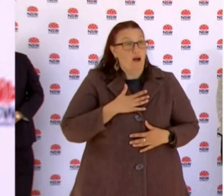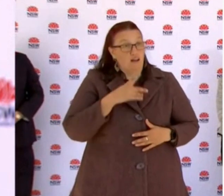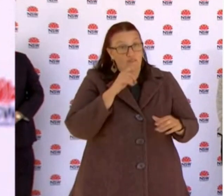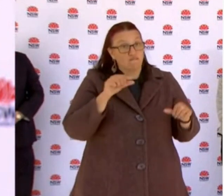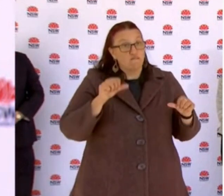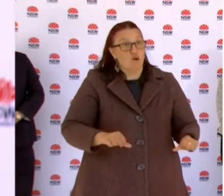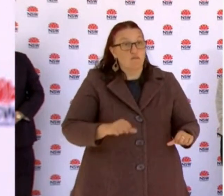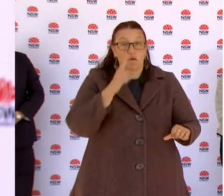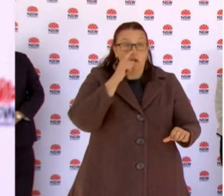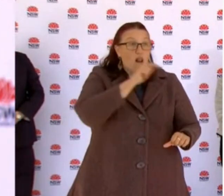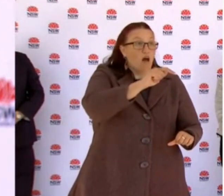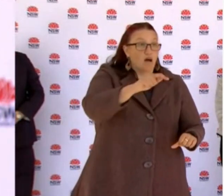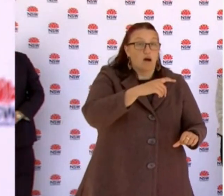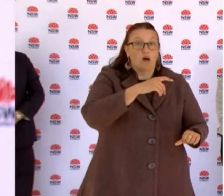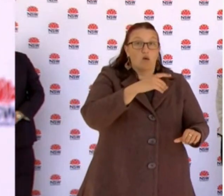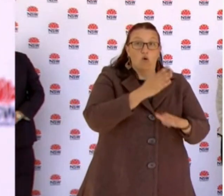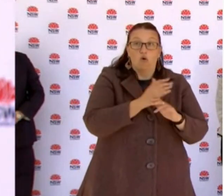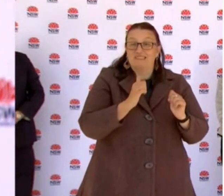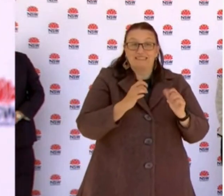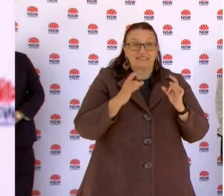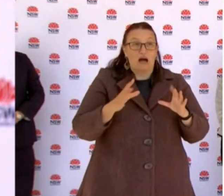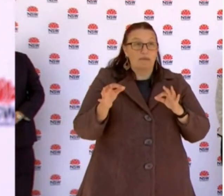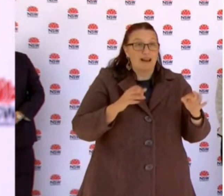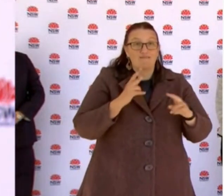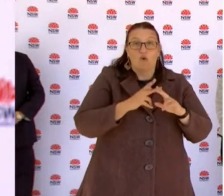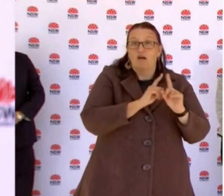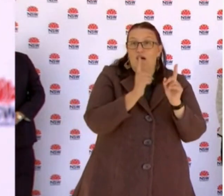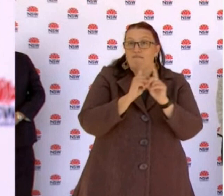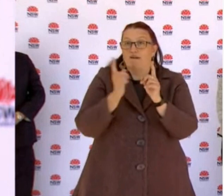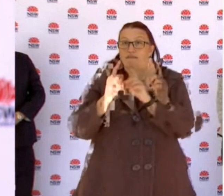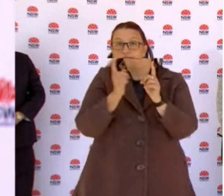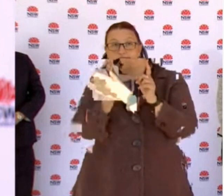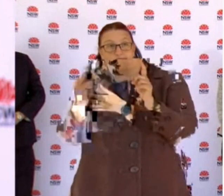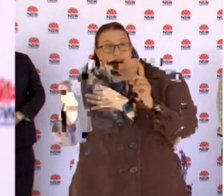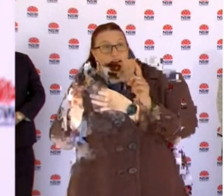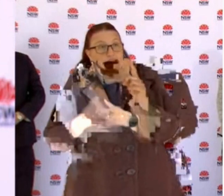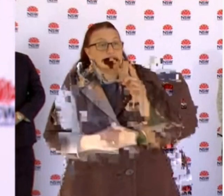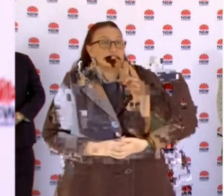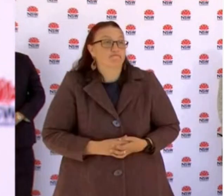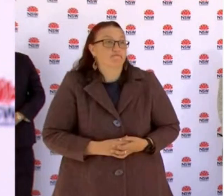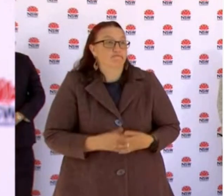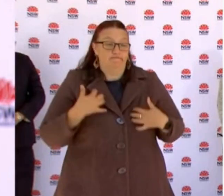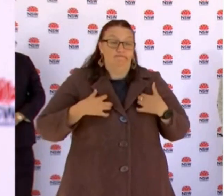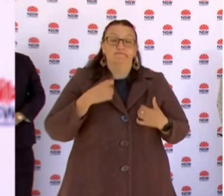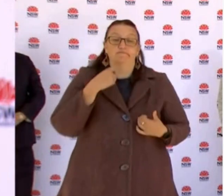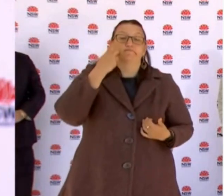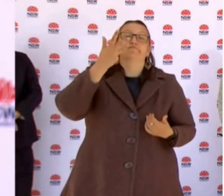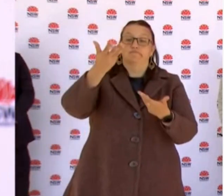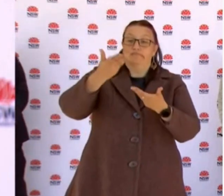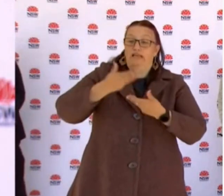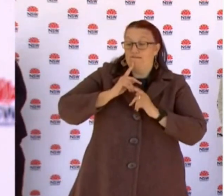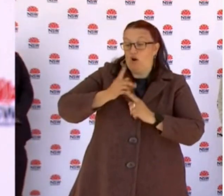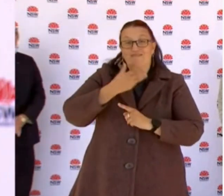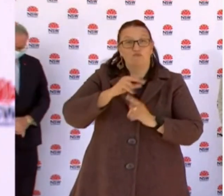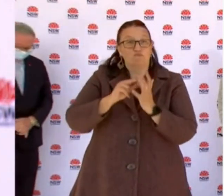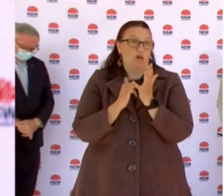started planning for various contingencies, and we're looking forward to receiving the health advice in the next few days. But we need to make sure that the